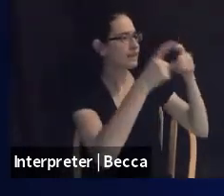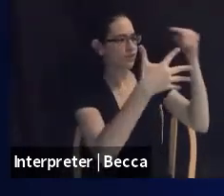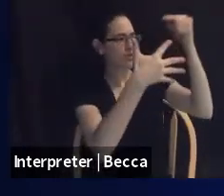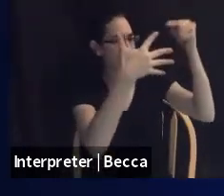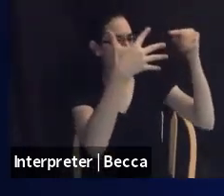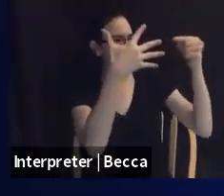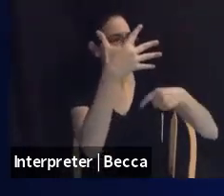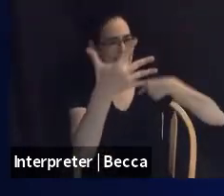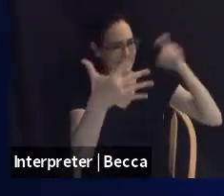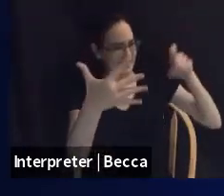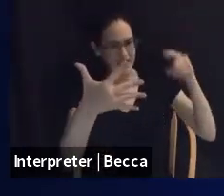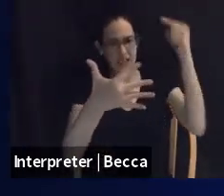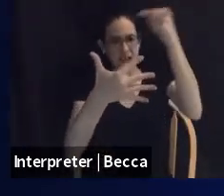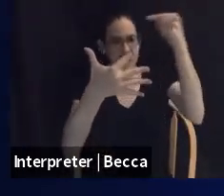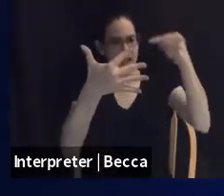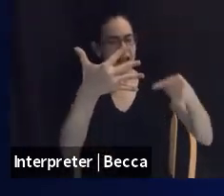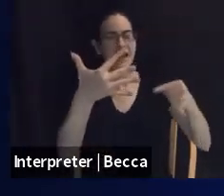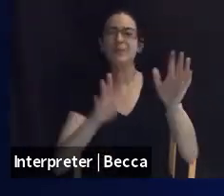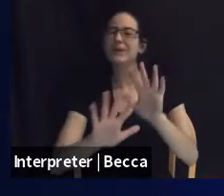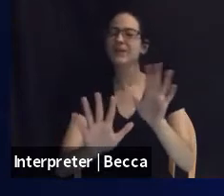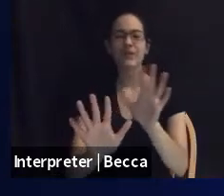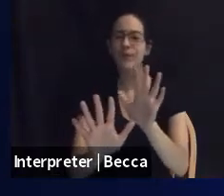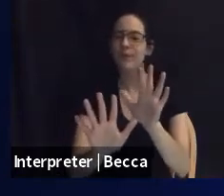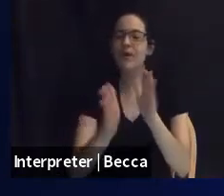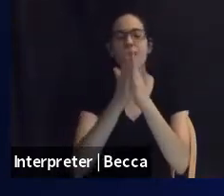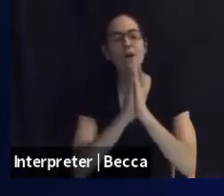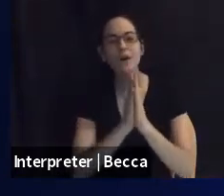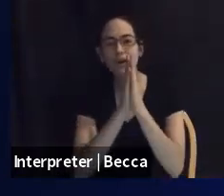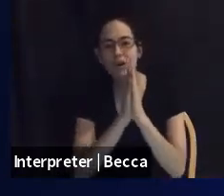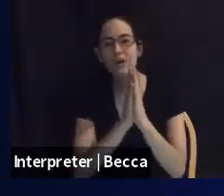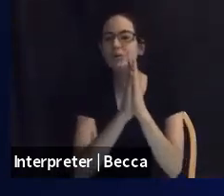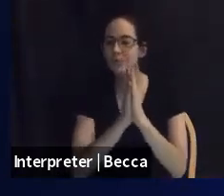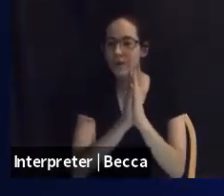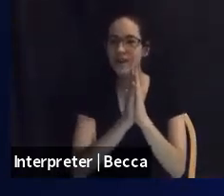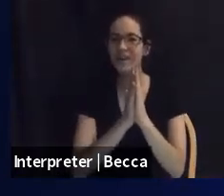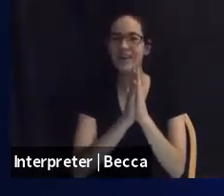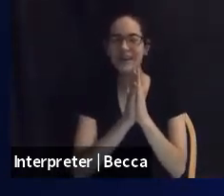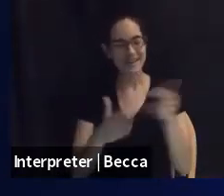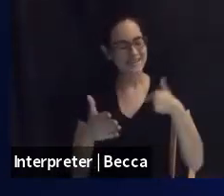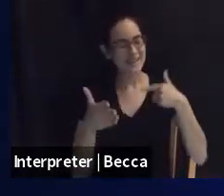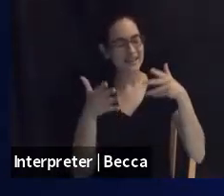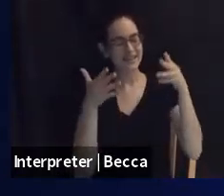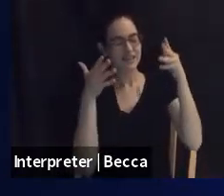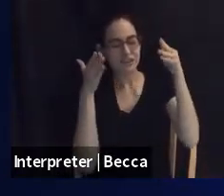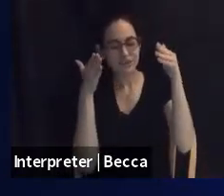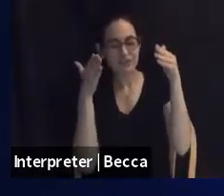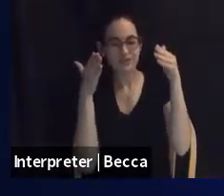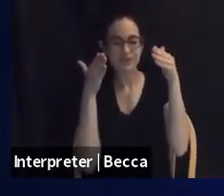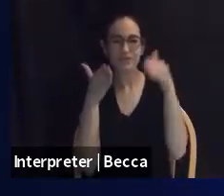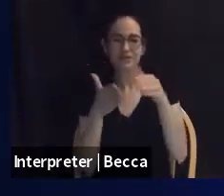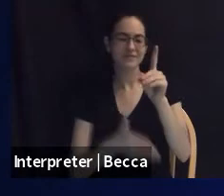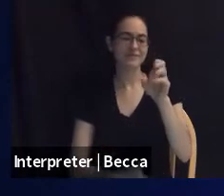and this is what I need. But no, prayer that we're talking about is this prayer as devotion, as surrender,